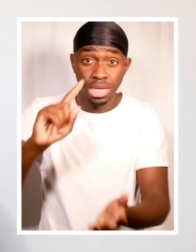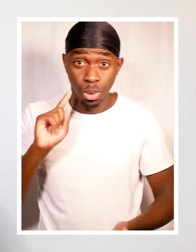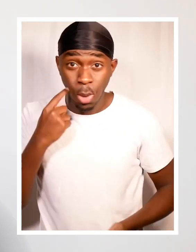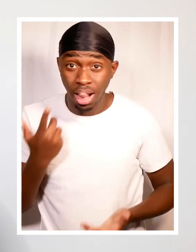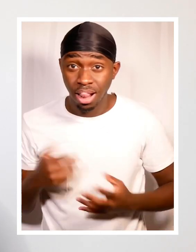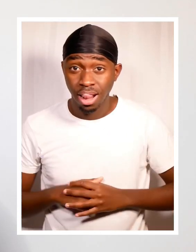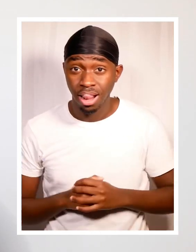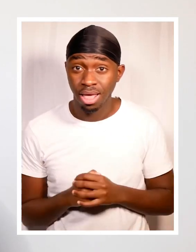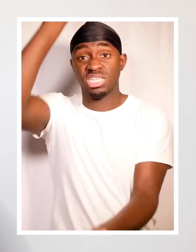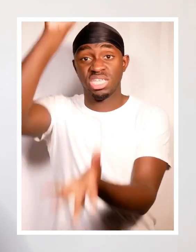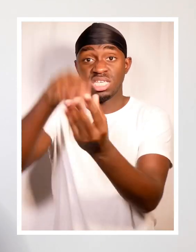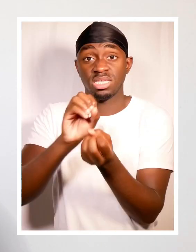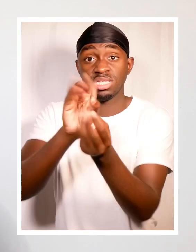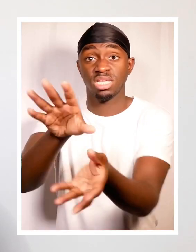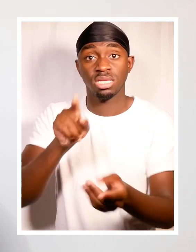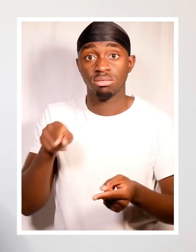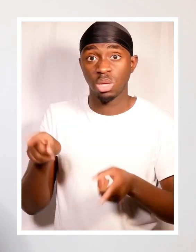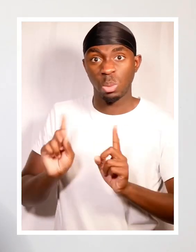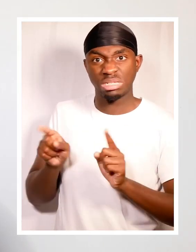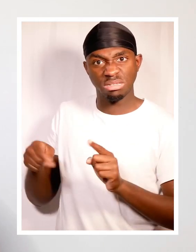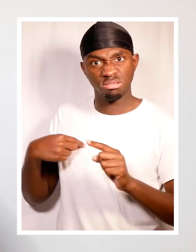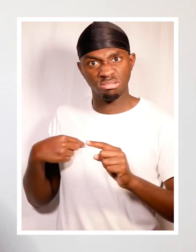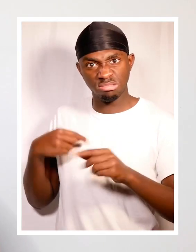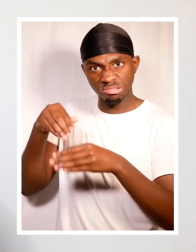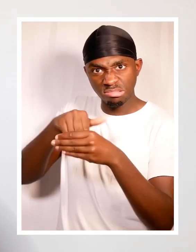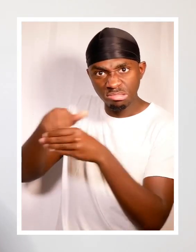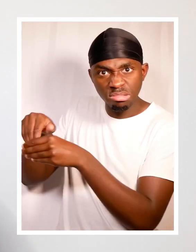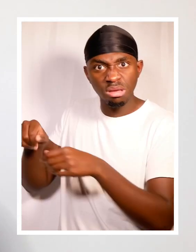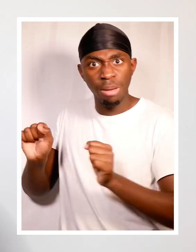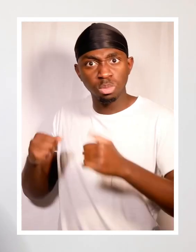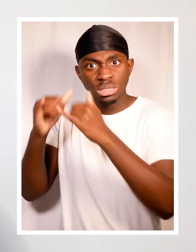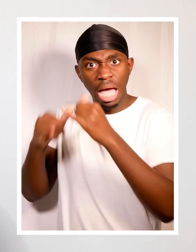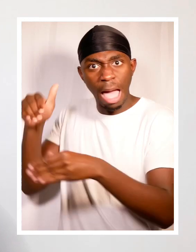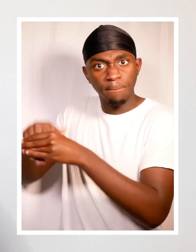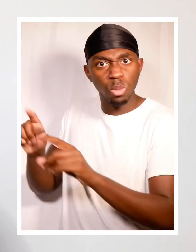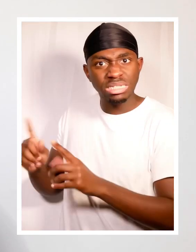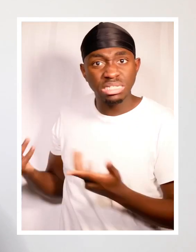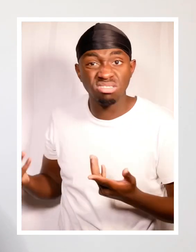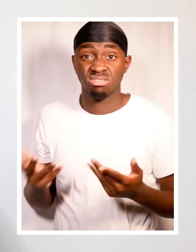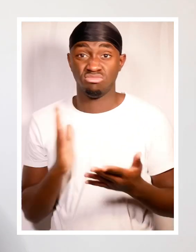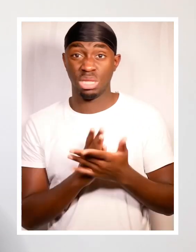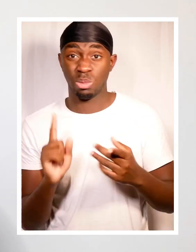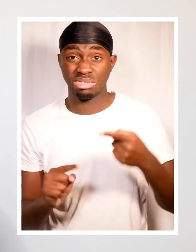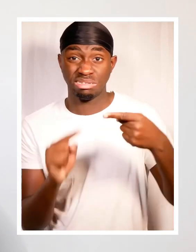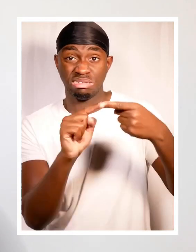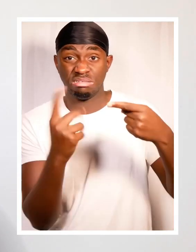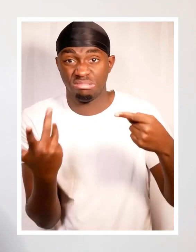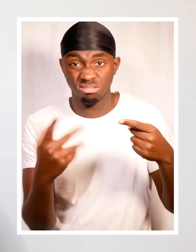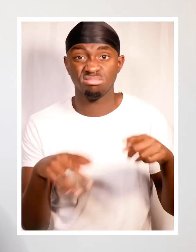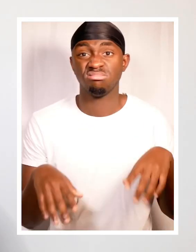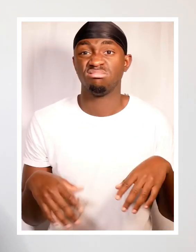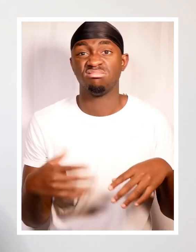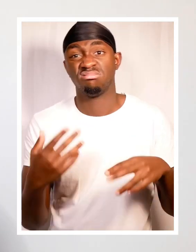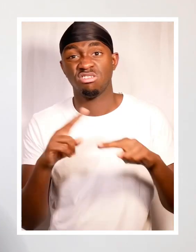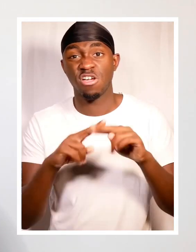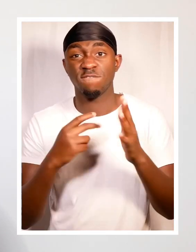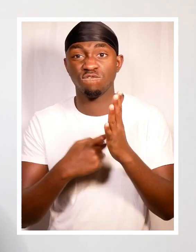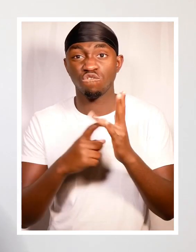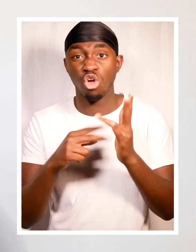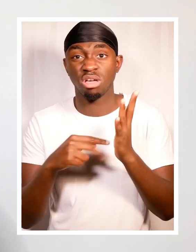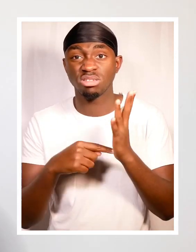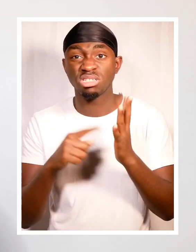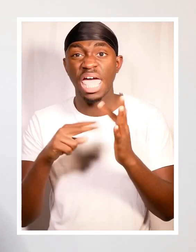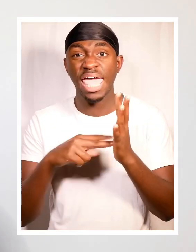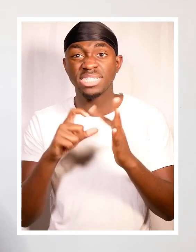like one thing a lot of people might not be aware of is that many boot camps are training you to do